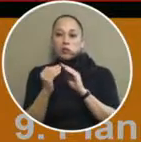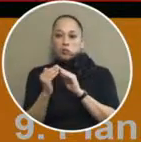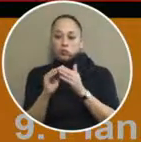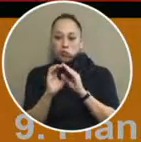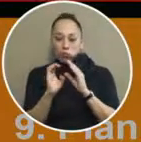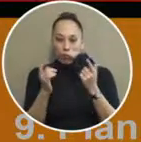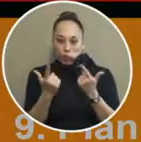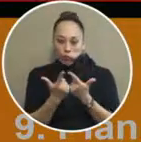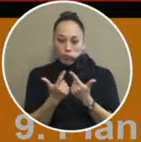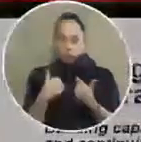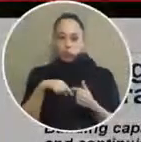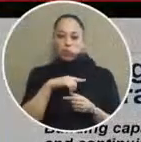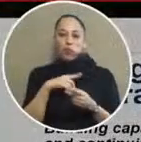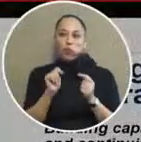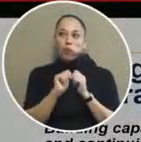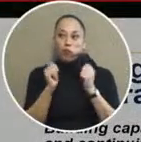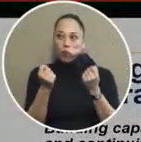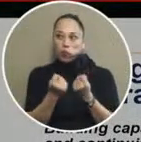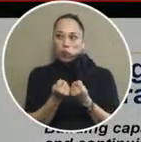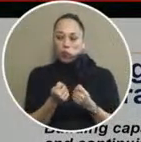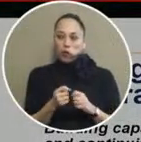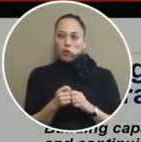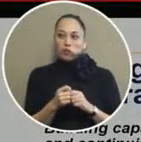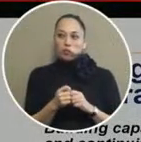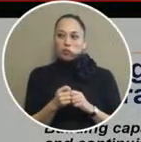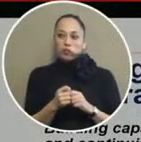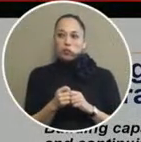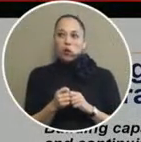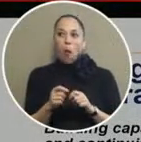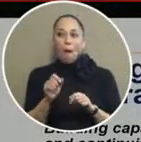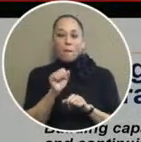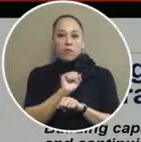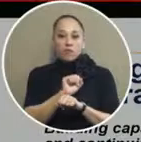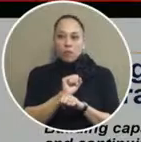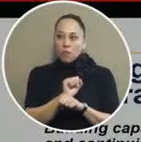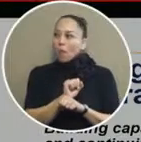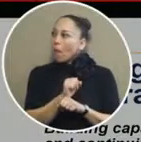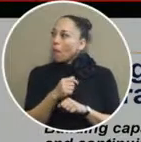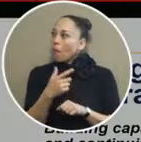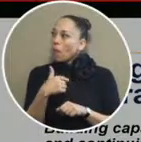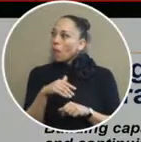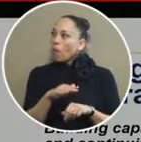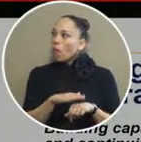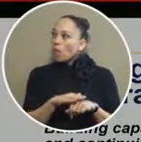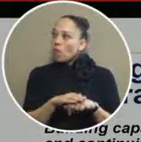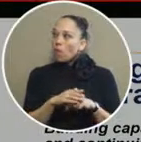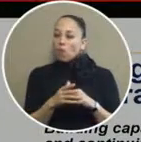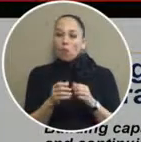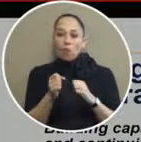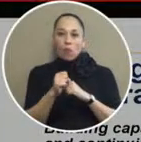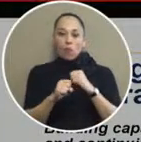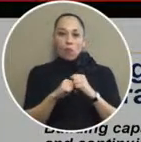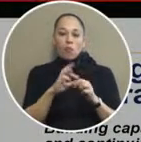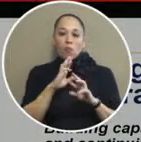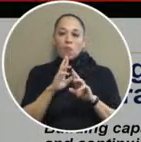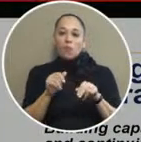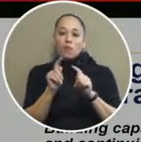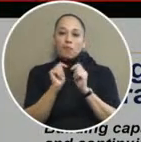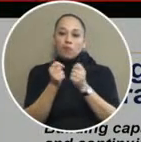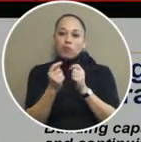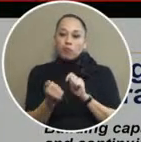Officer. Our team is focused, next slide please, focus on the physical infrastructure to allow our response teams to